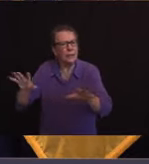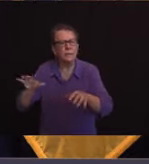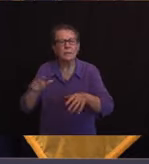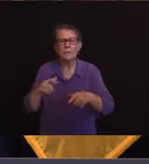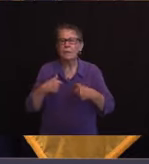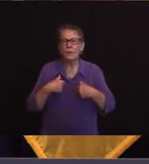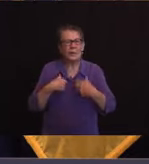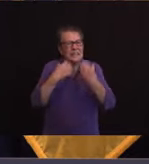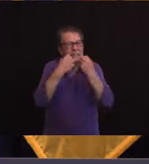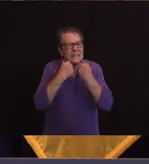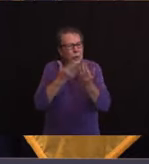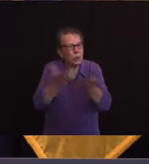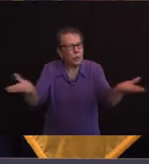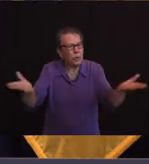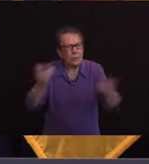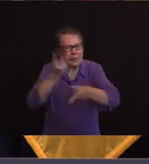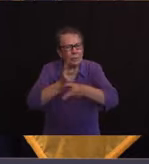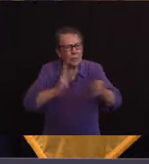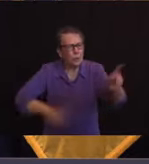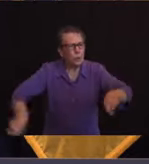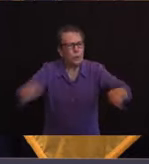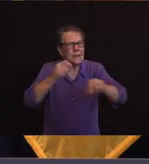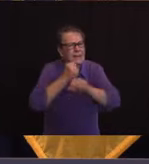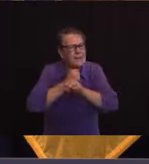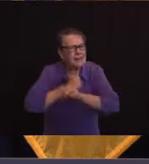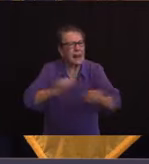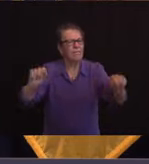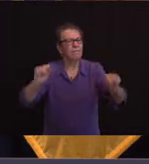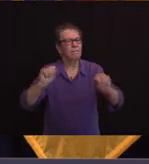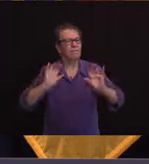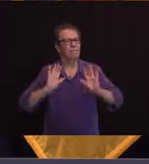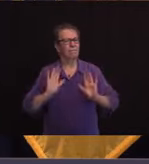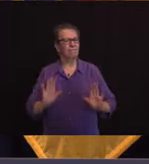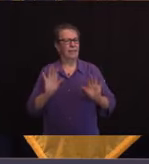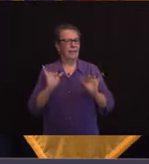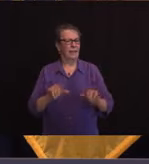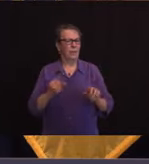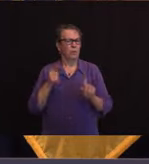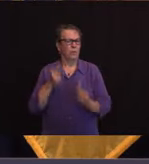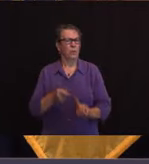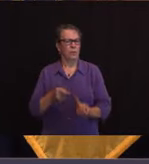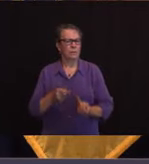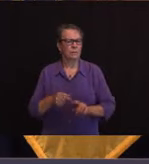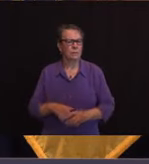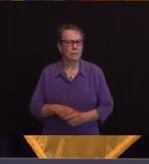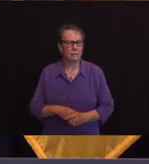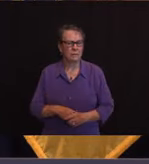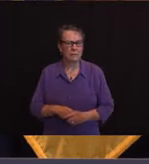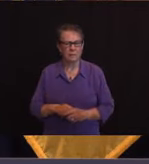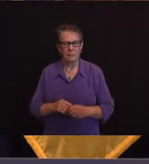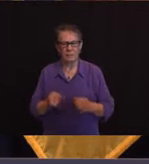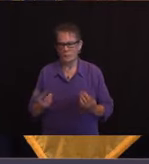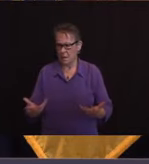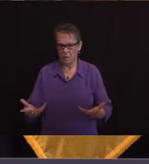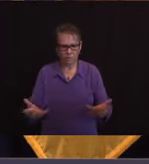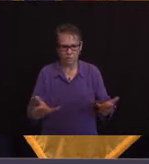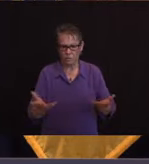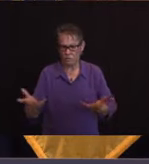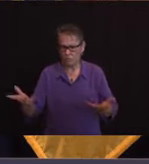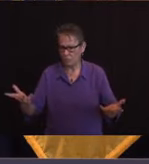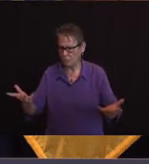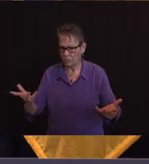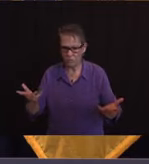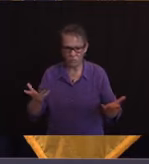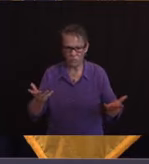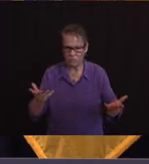I would love Judy's or Ed's opinion on what should other colleges or universities do it. I was very